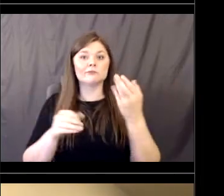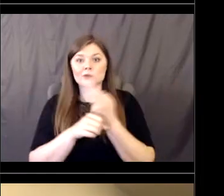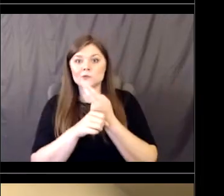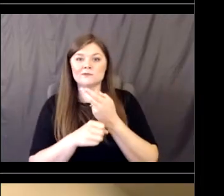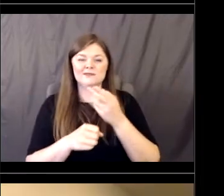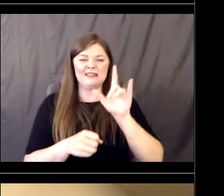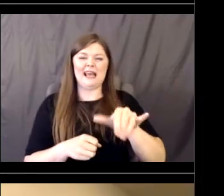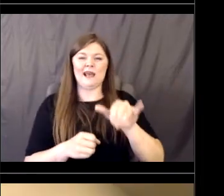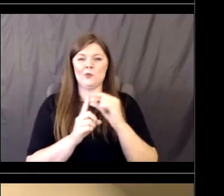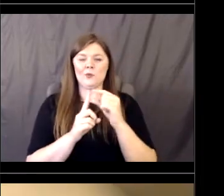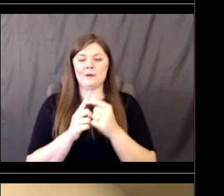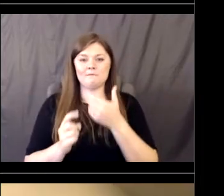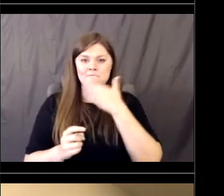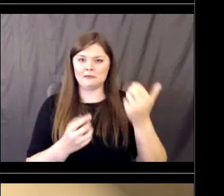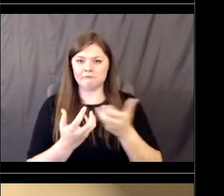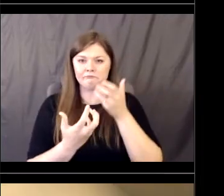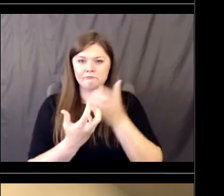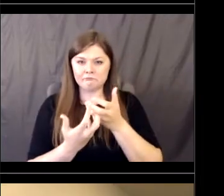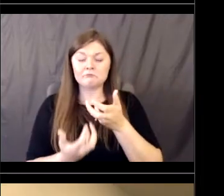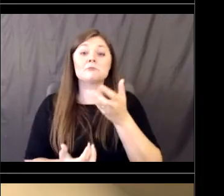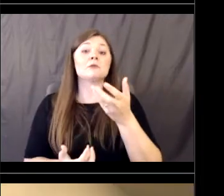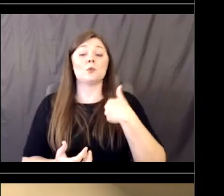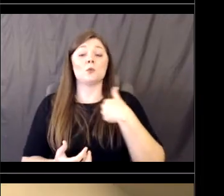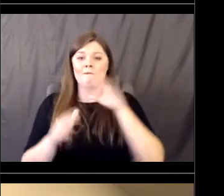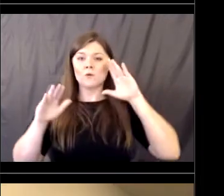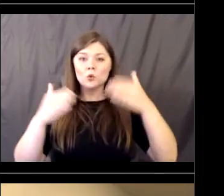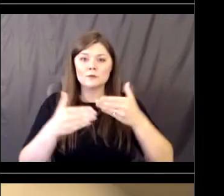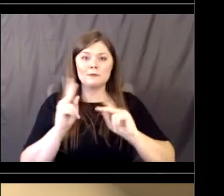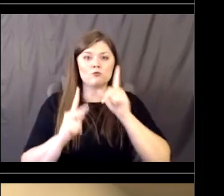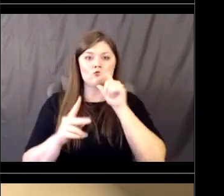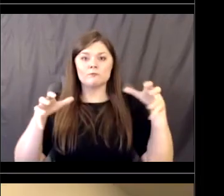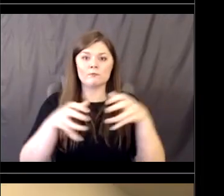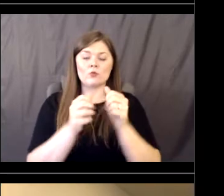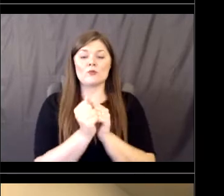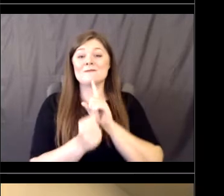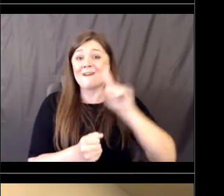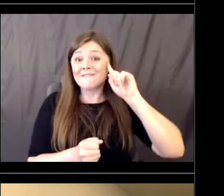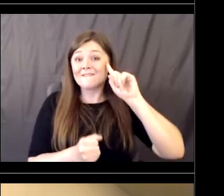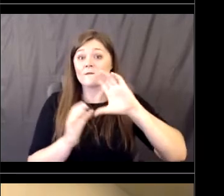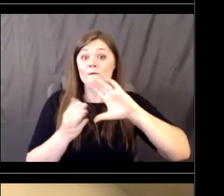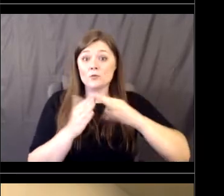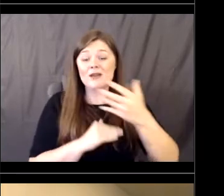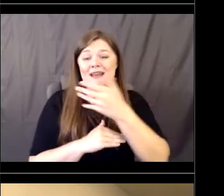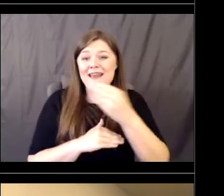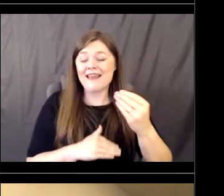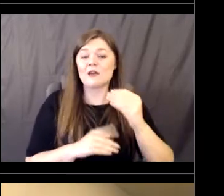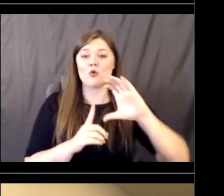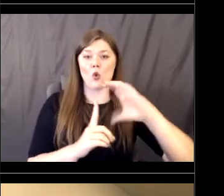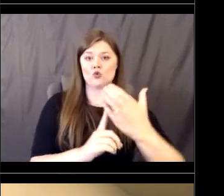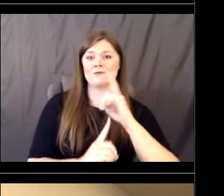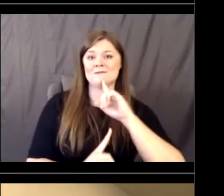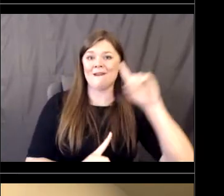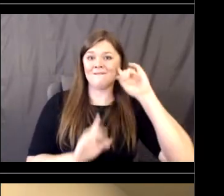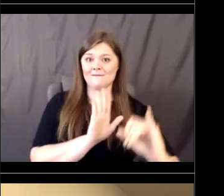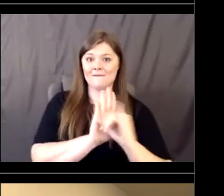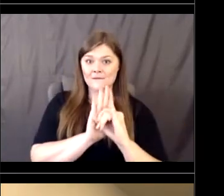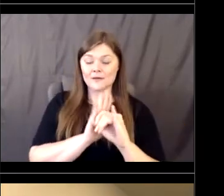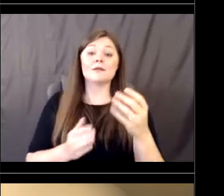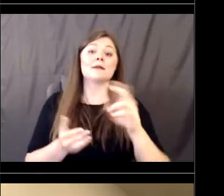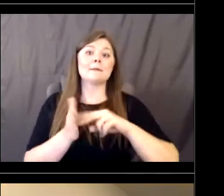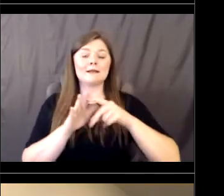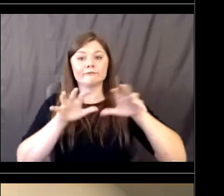globally, we were focused on people who make up the deaf community and people who are culturally deaf. And the most simple way to think of that is it's a community of people